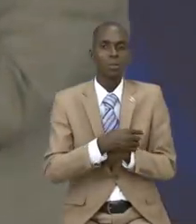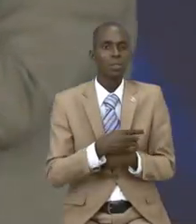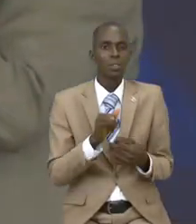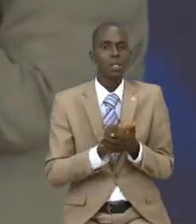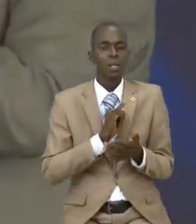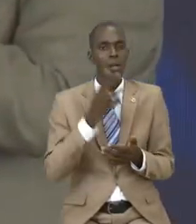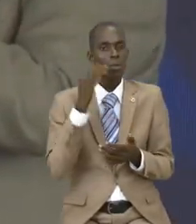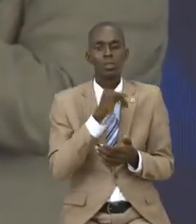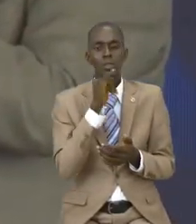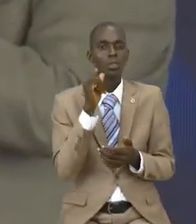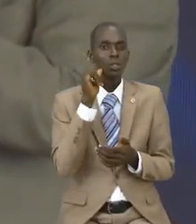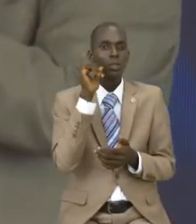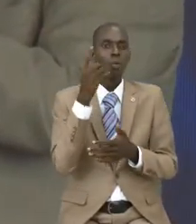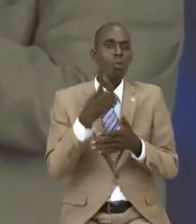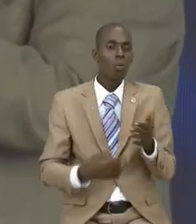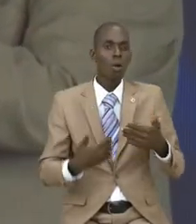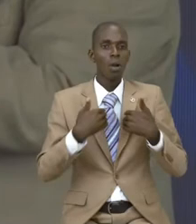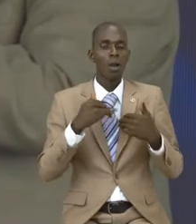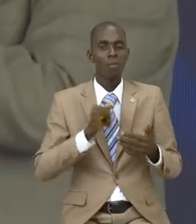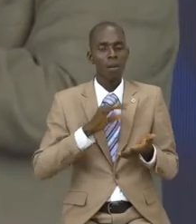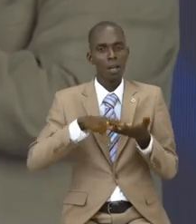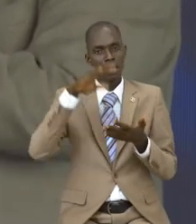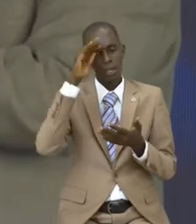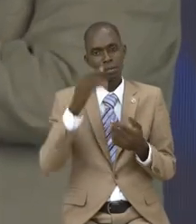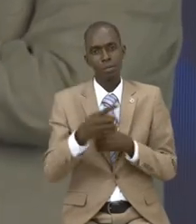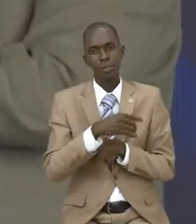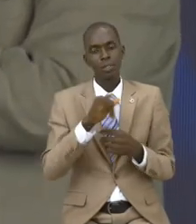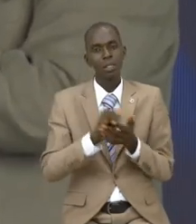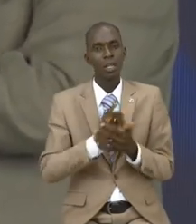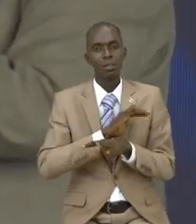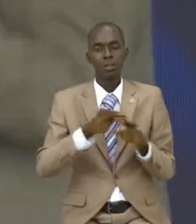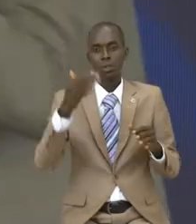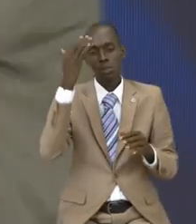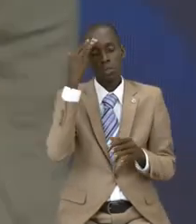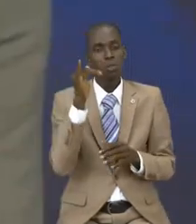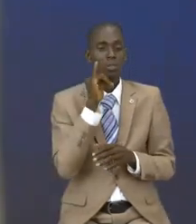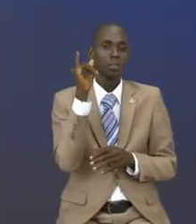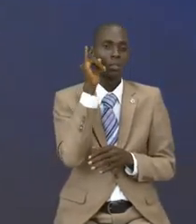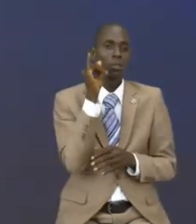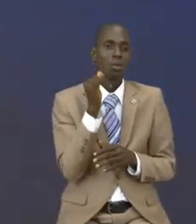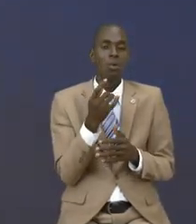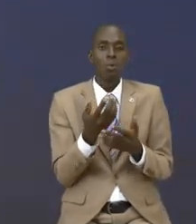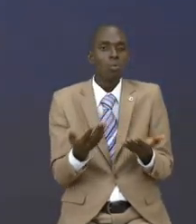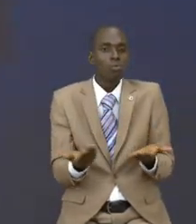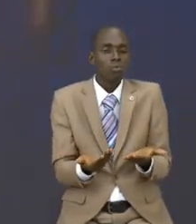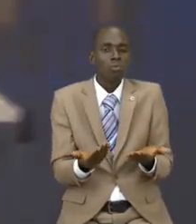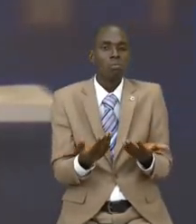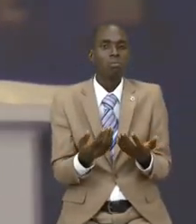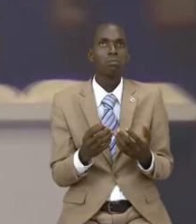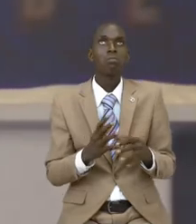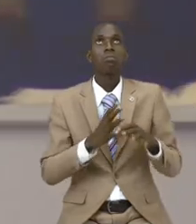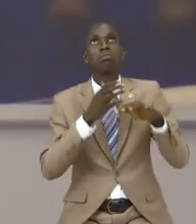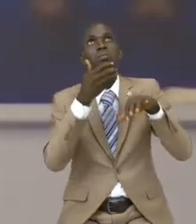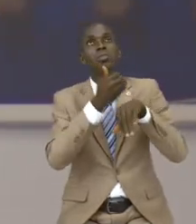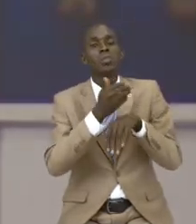I learned today that I didn't know yesterday? What mountain will I